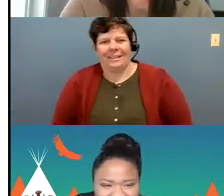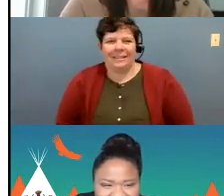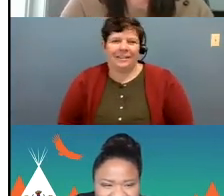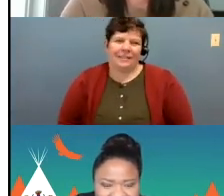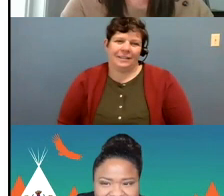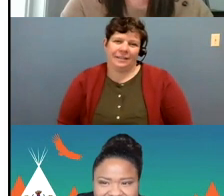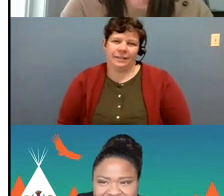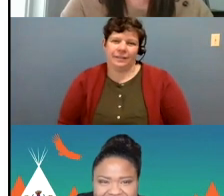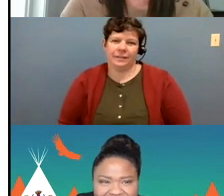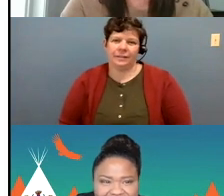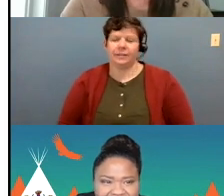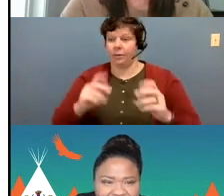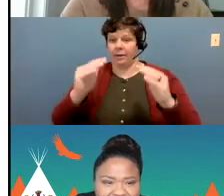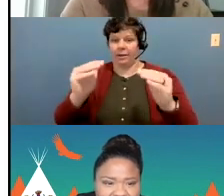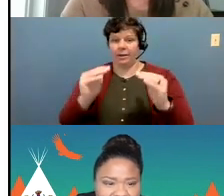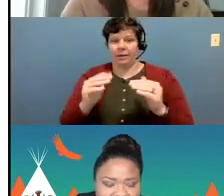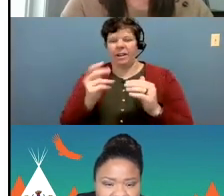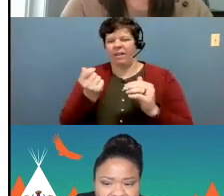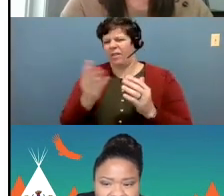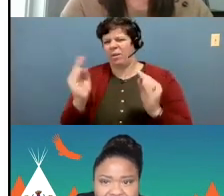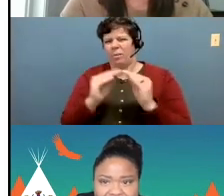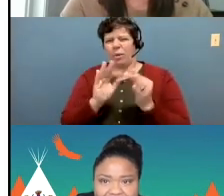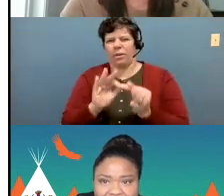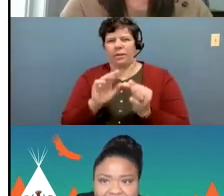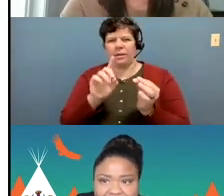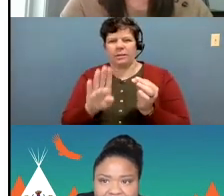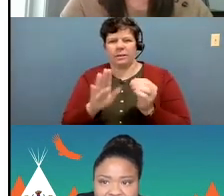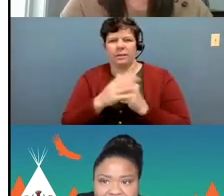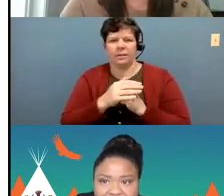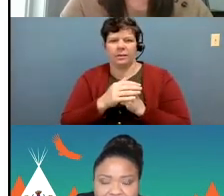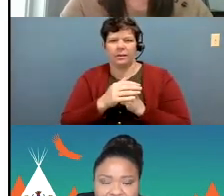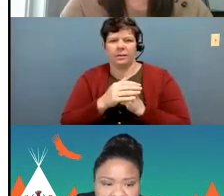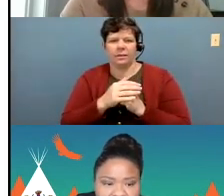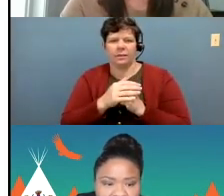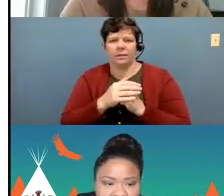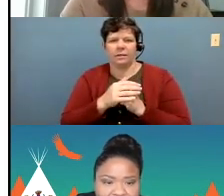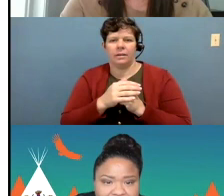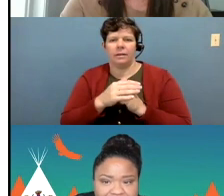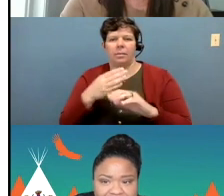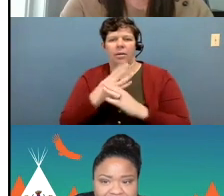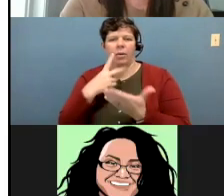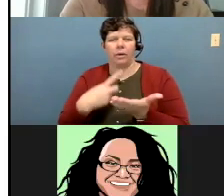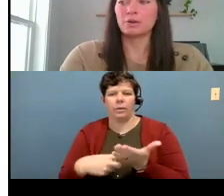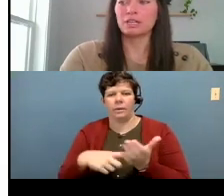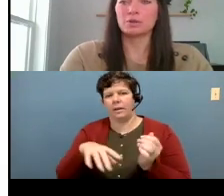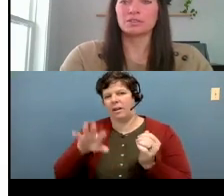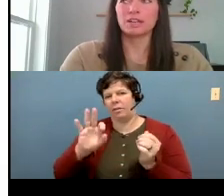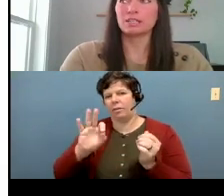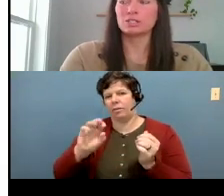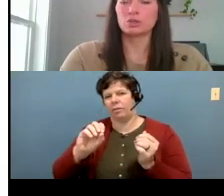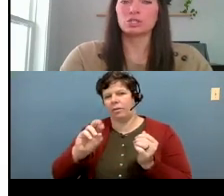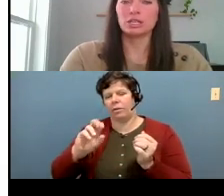All right, let's see. I have a few more things on the database here before we get into the forensic services. Now I'll get into